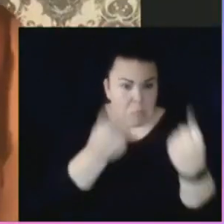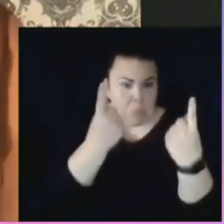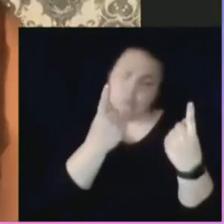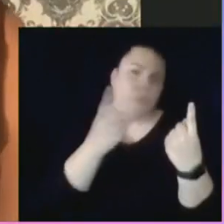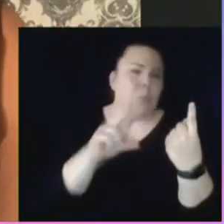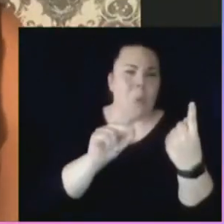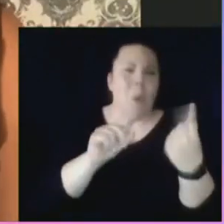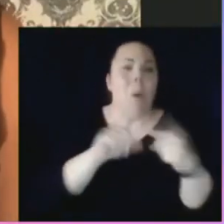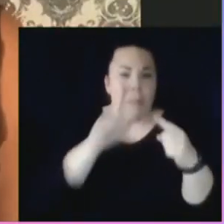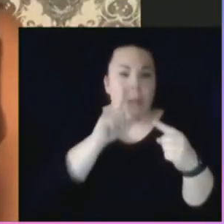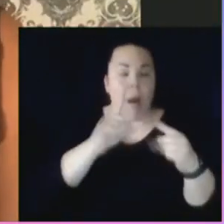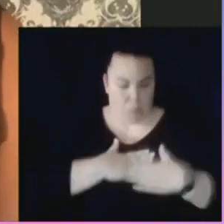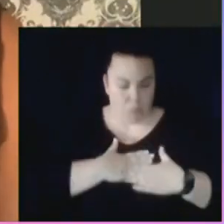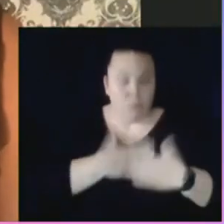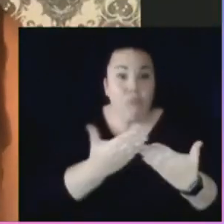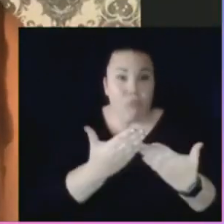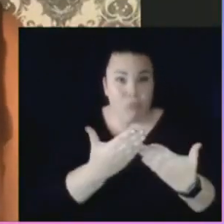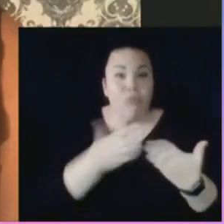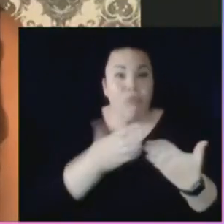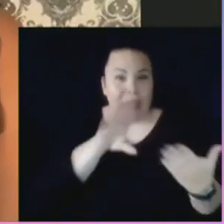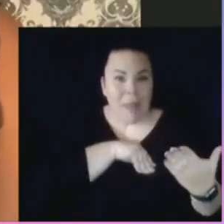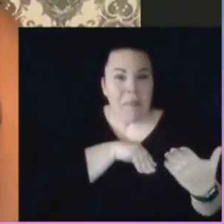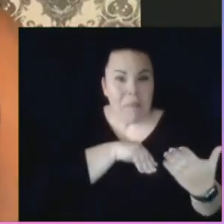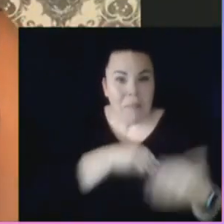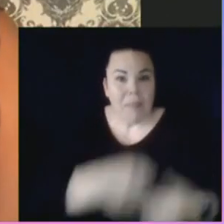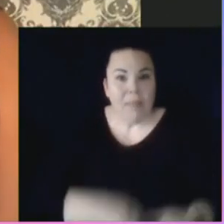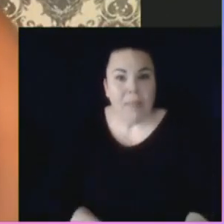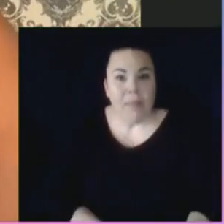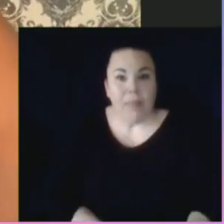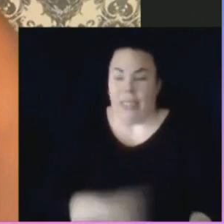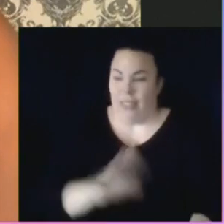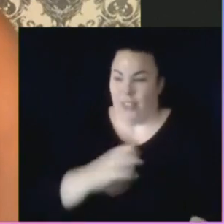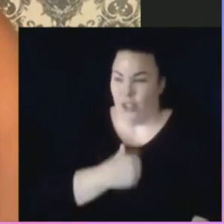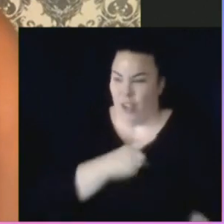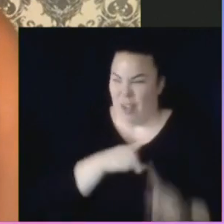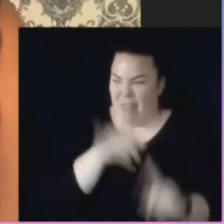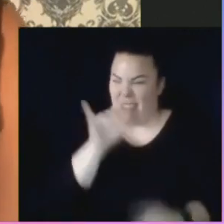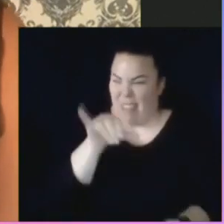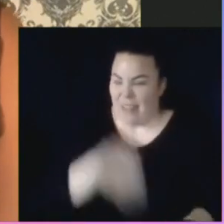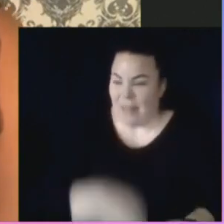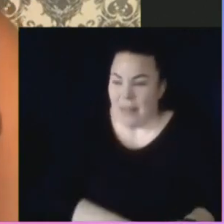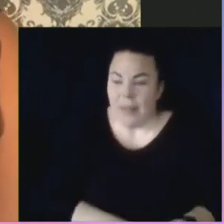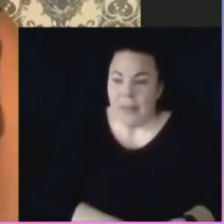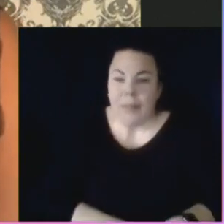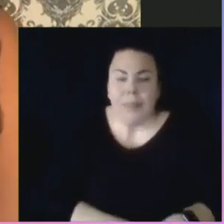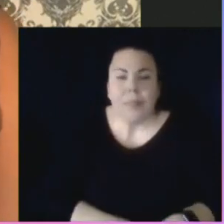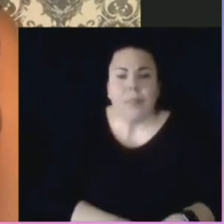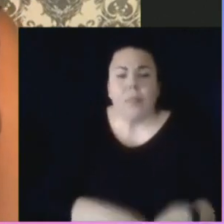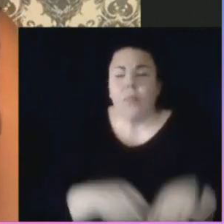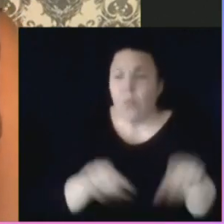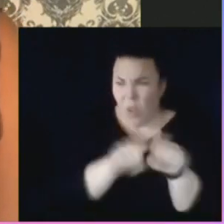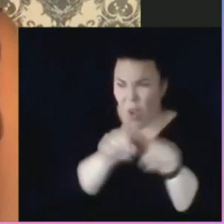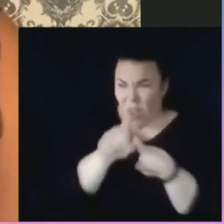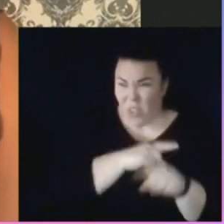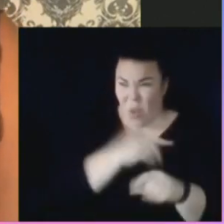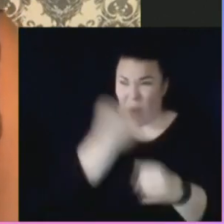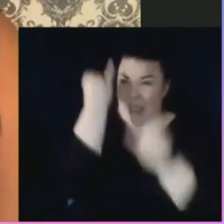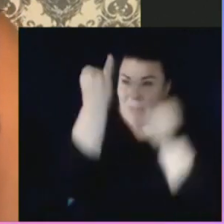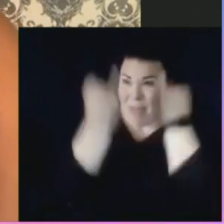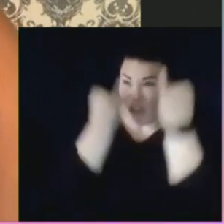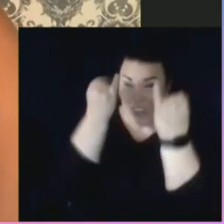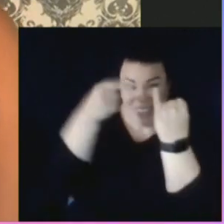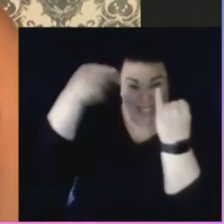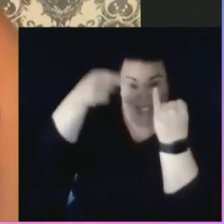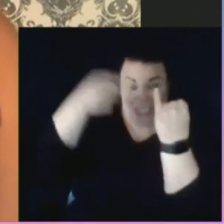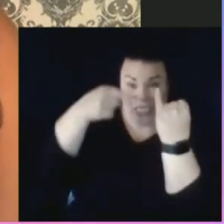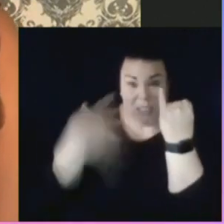Right. Sorry about that. But also, we also know that that imagination in and of itself is power, right? I